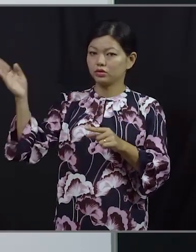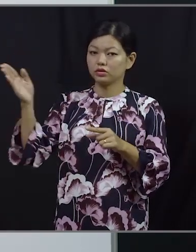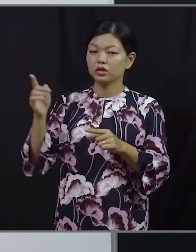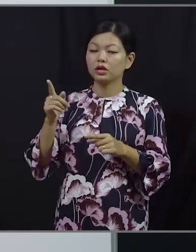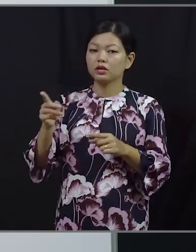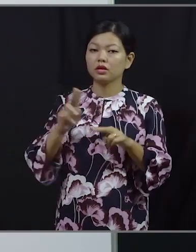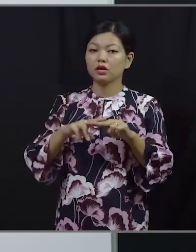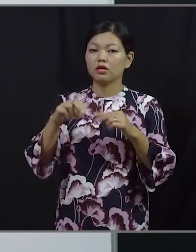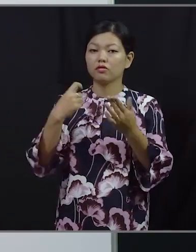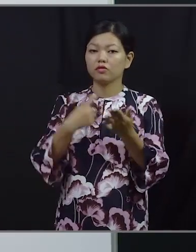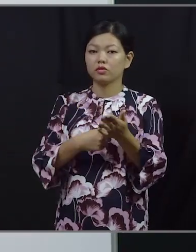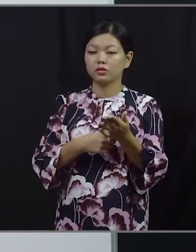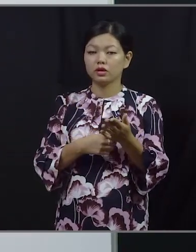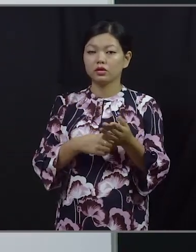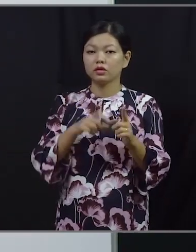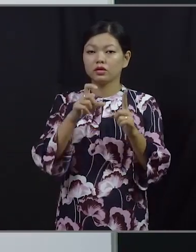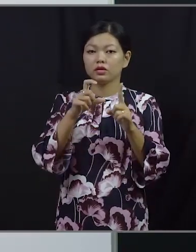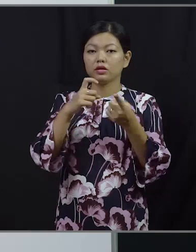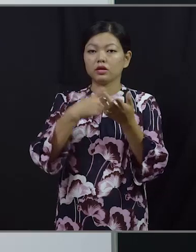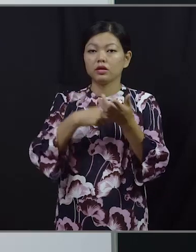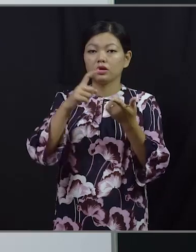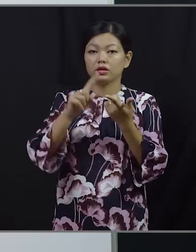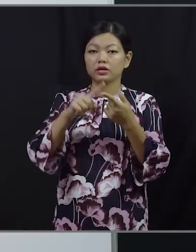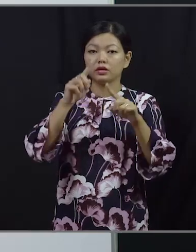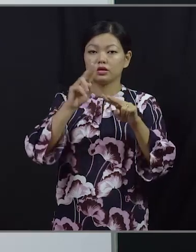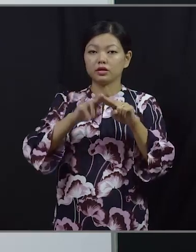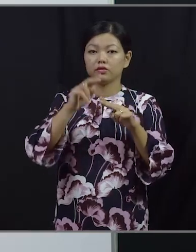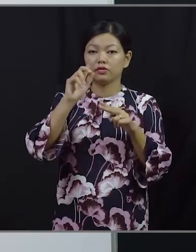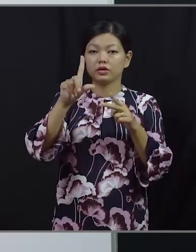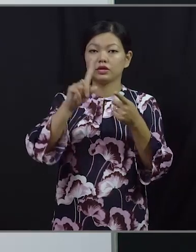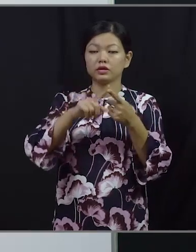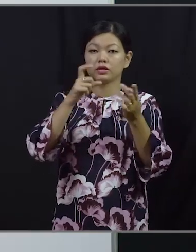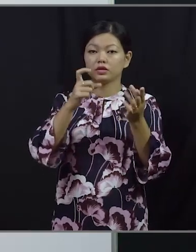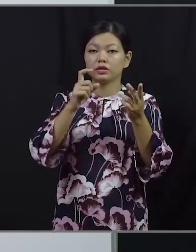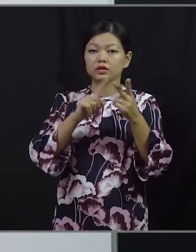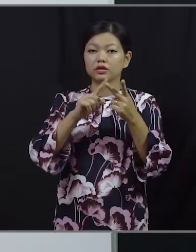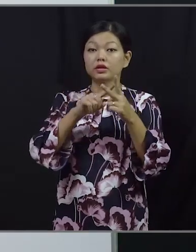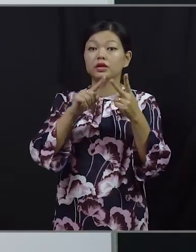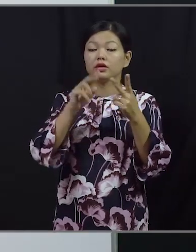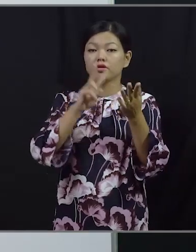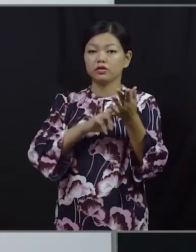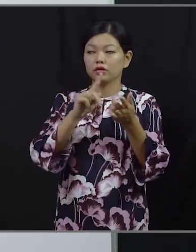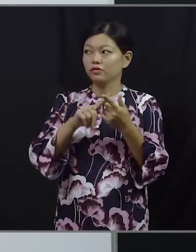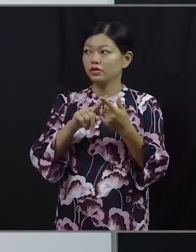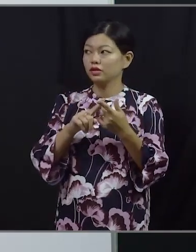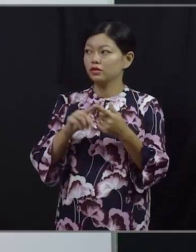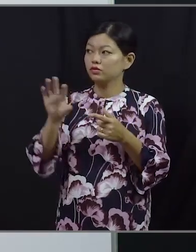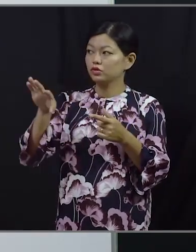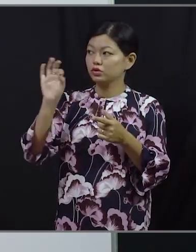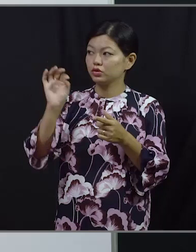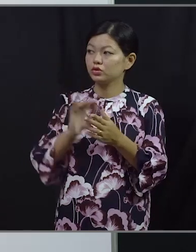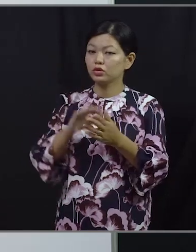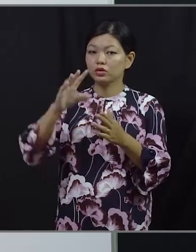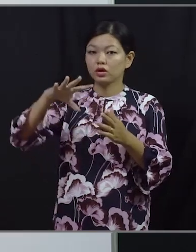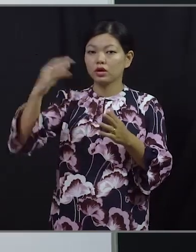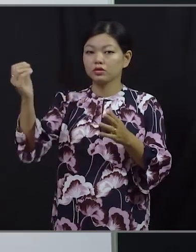is known as refractive index. So here I'll assume that, suppose this is medium 1 and say this is medium